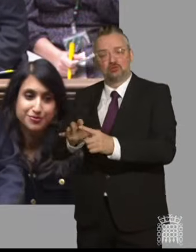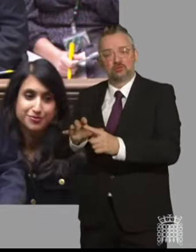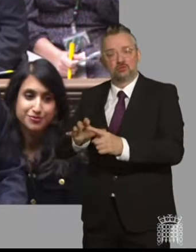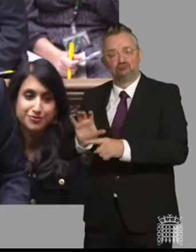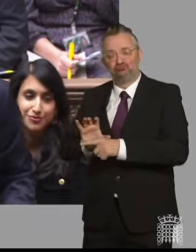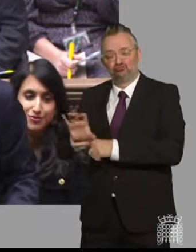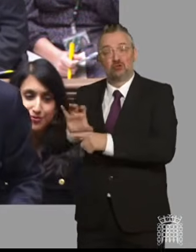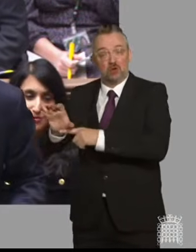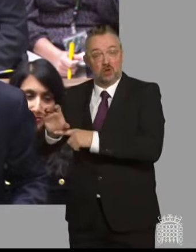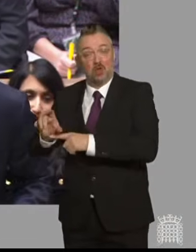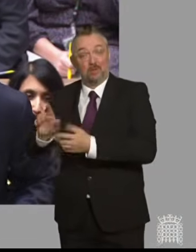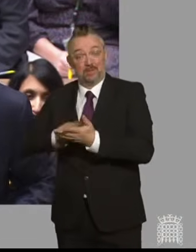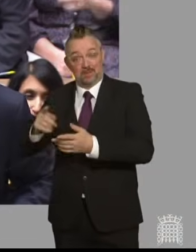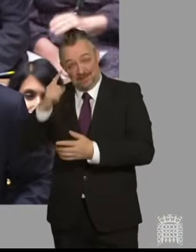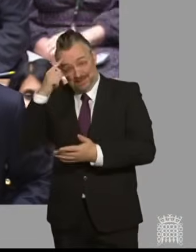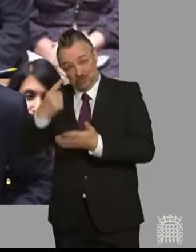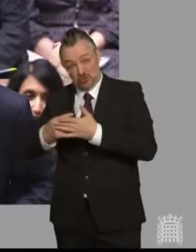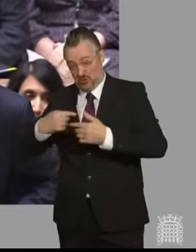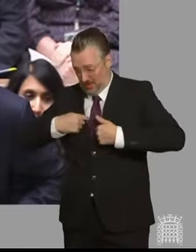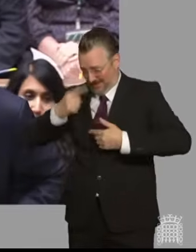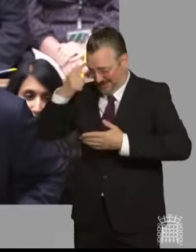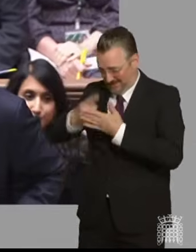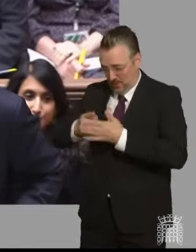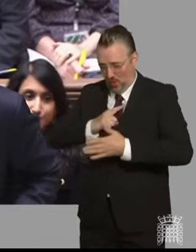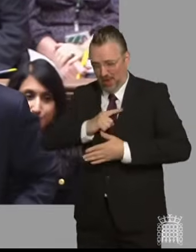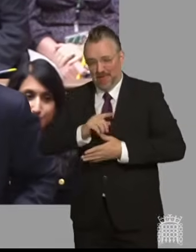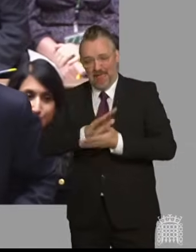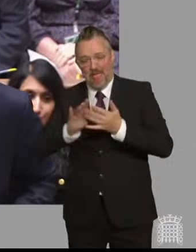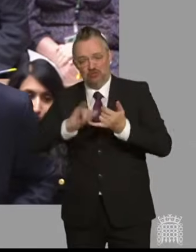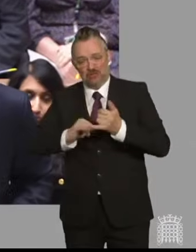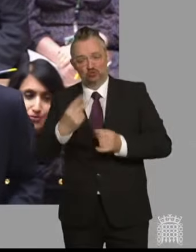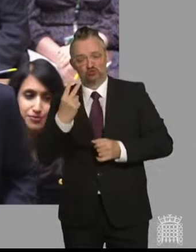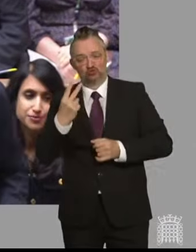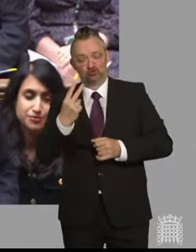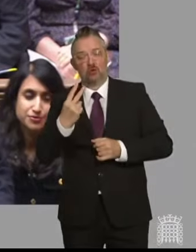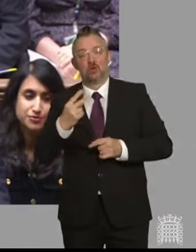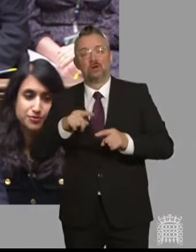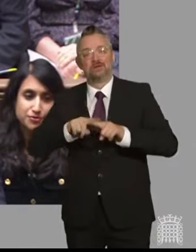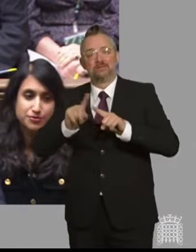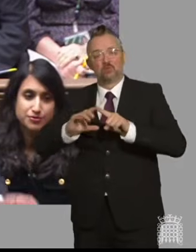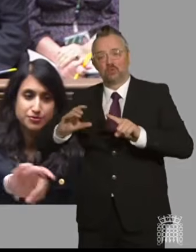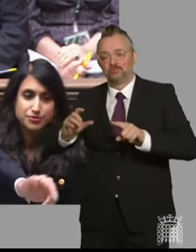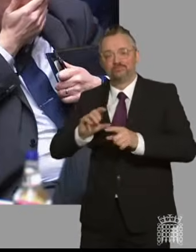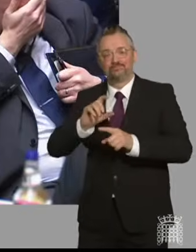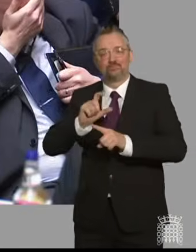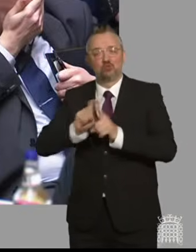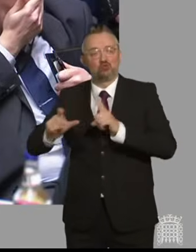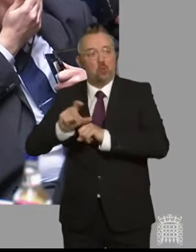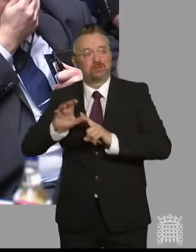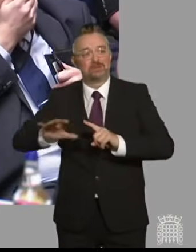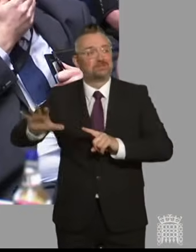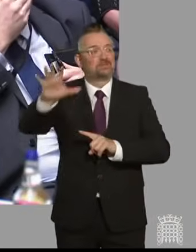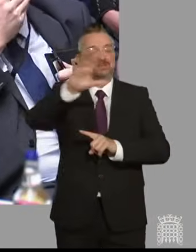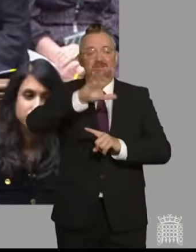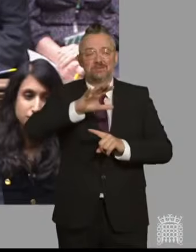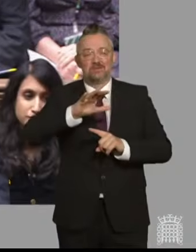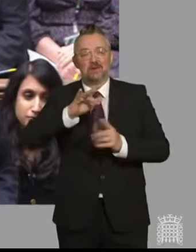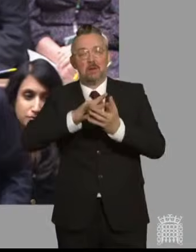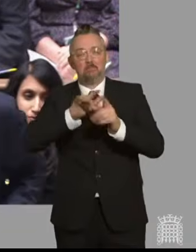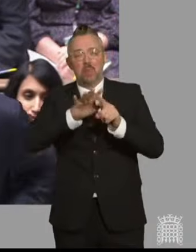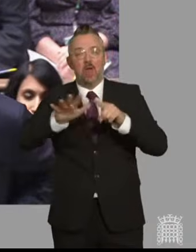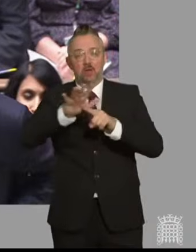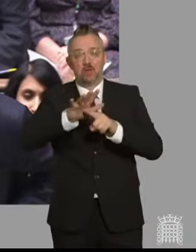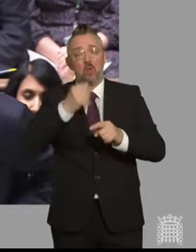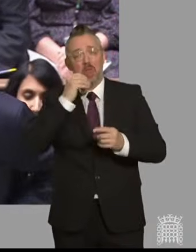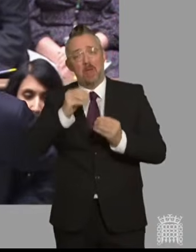HS2, communities, towns and cities across the North and Midlands are going to receive billions of pounds of funding for transport projects that will make a difference to